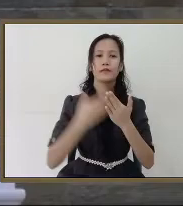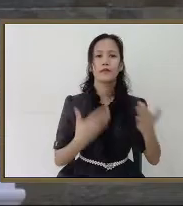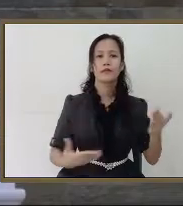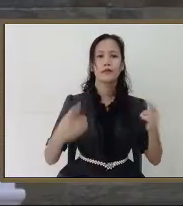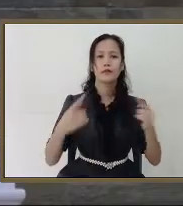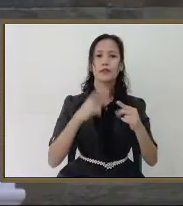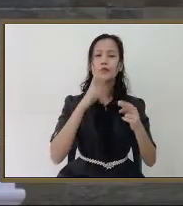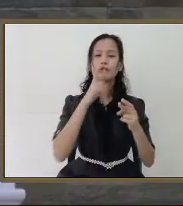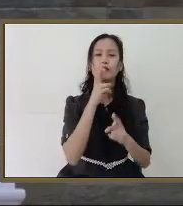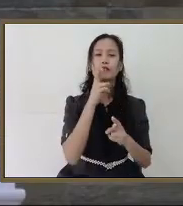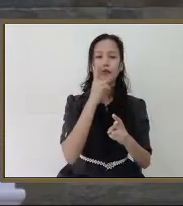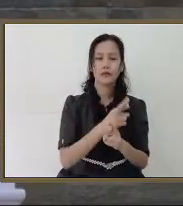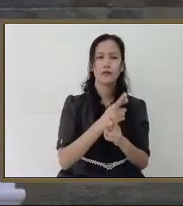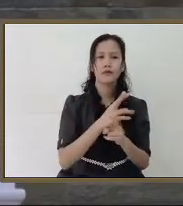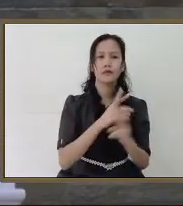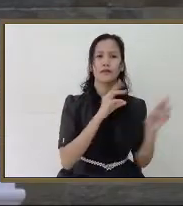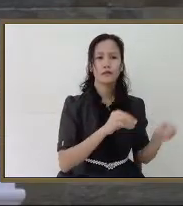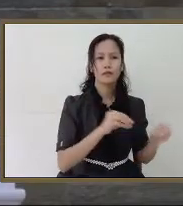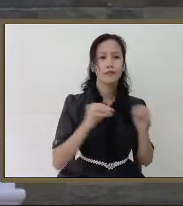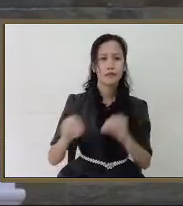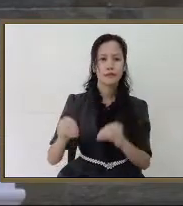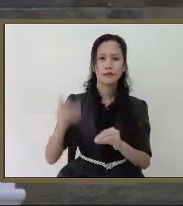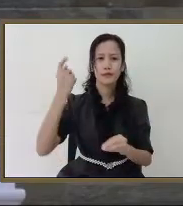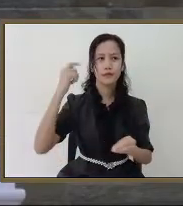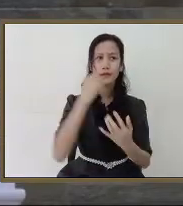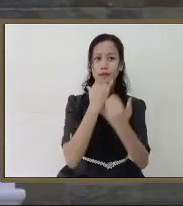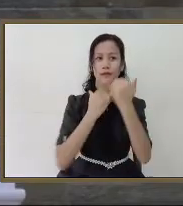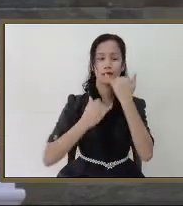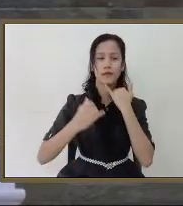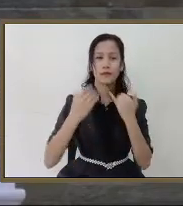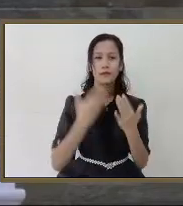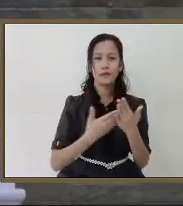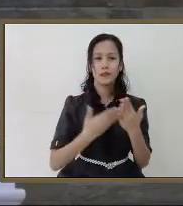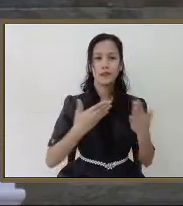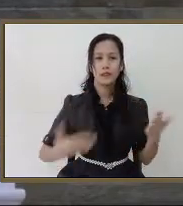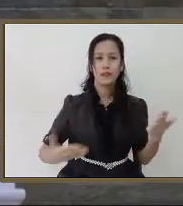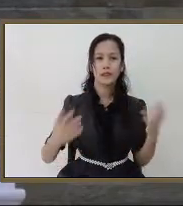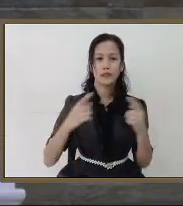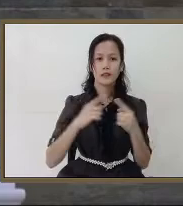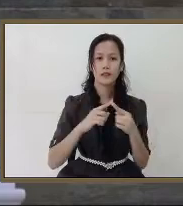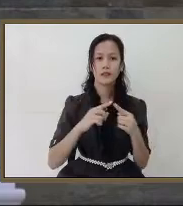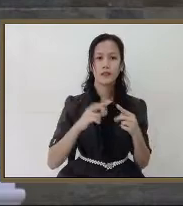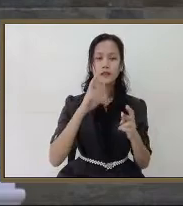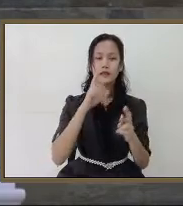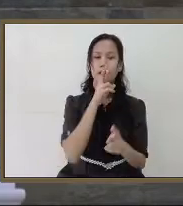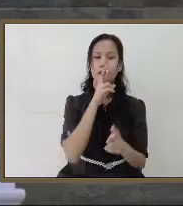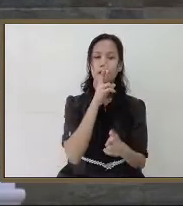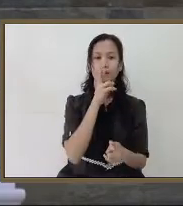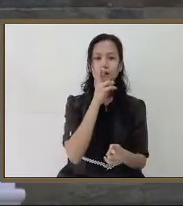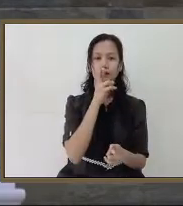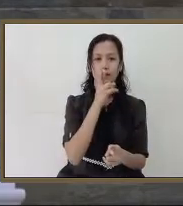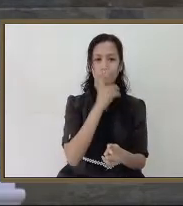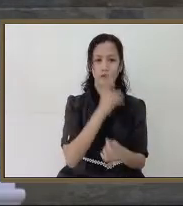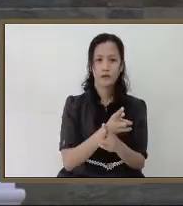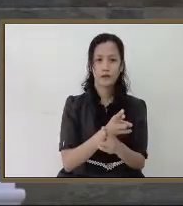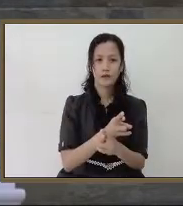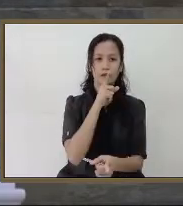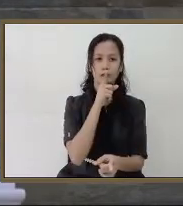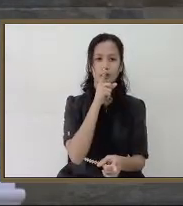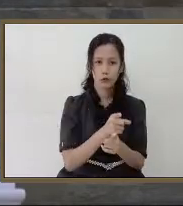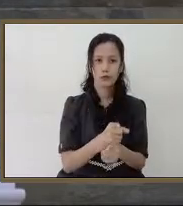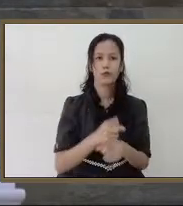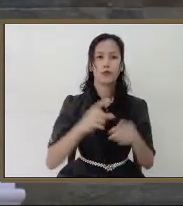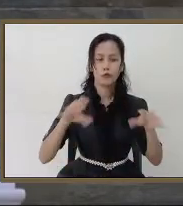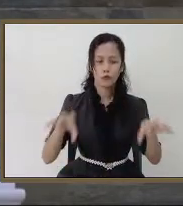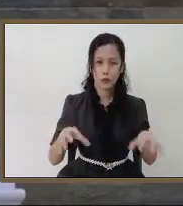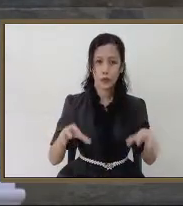dyan. To put the wrong things to right. Okay? The true course of action. Makikita po natin yan sa chapter